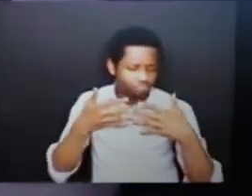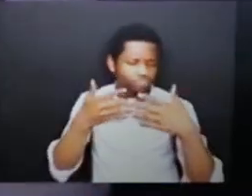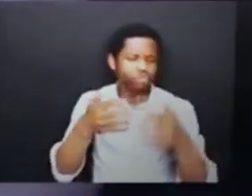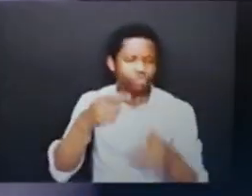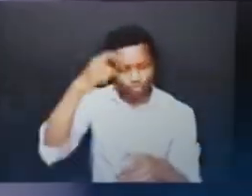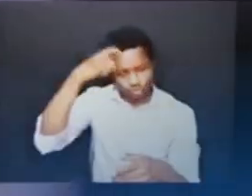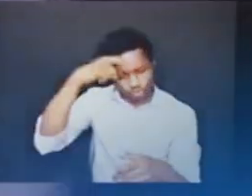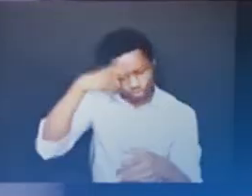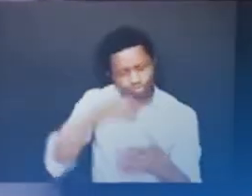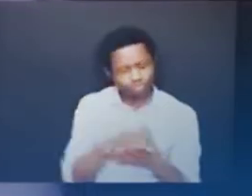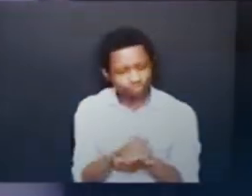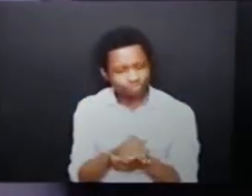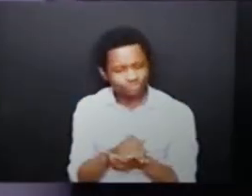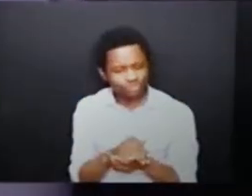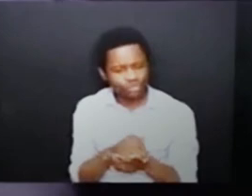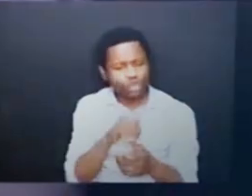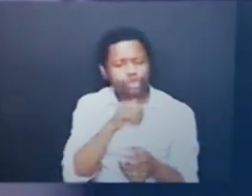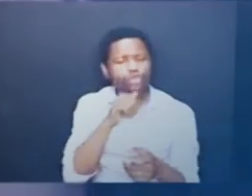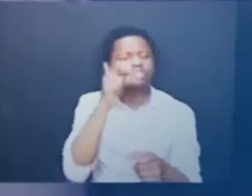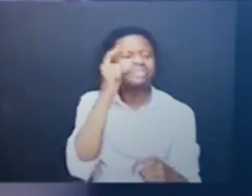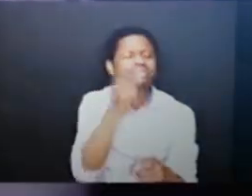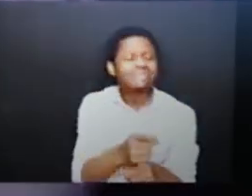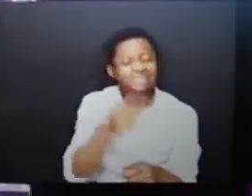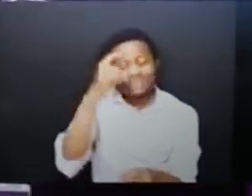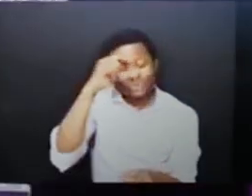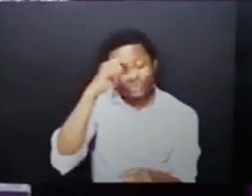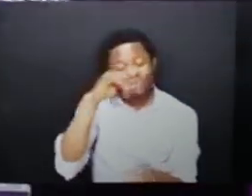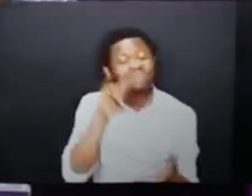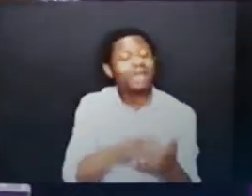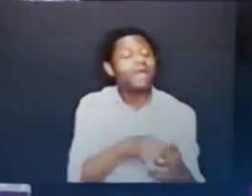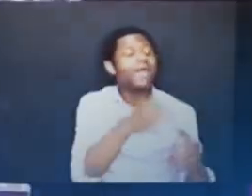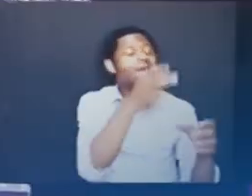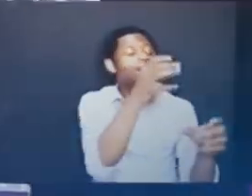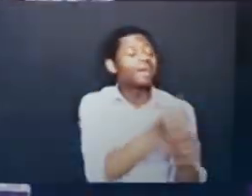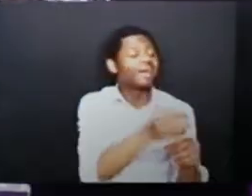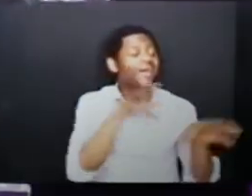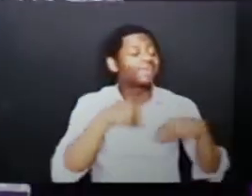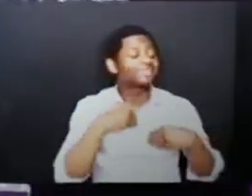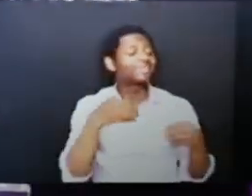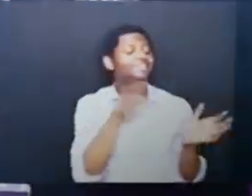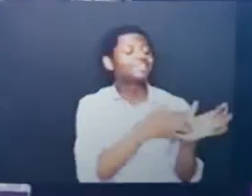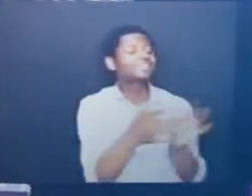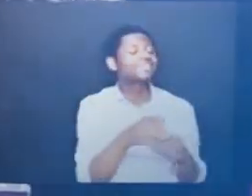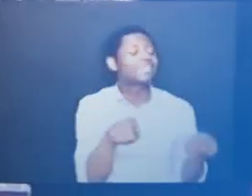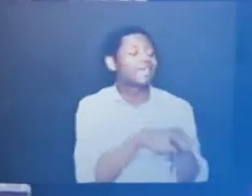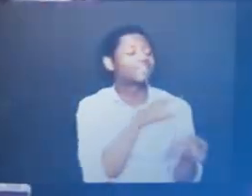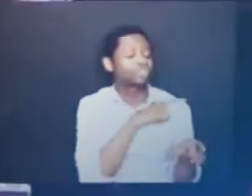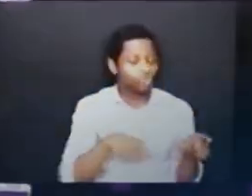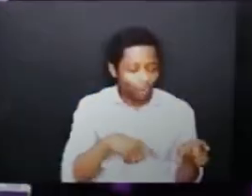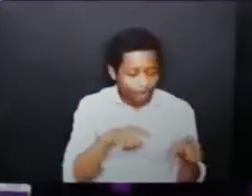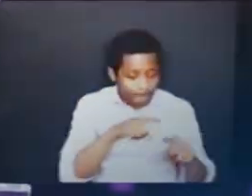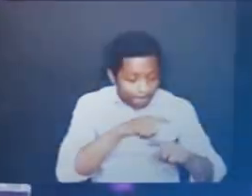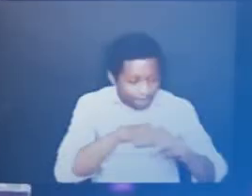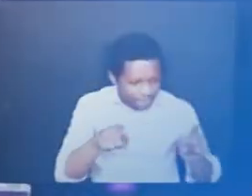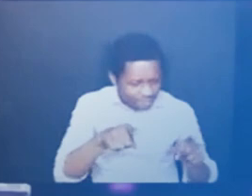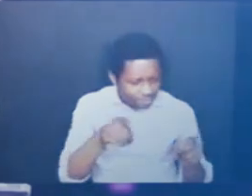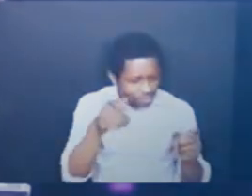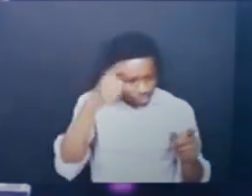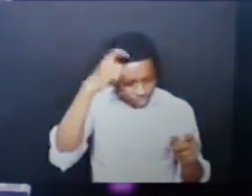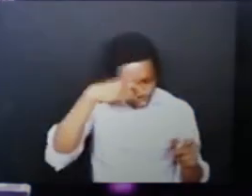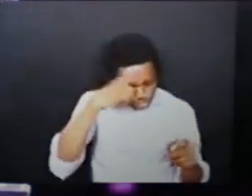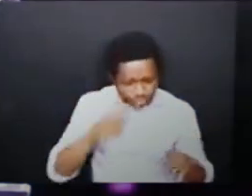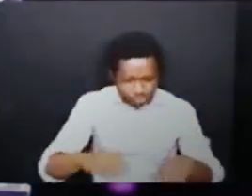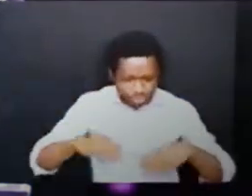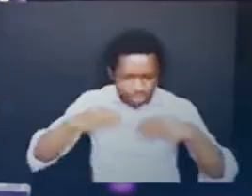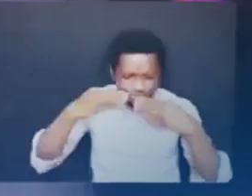Not just wisdom for you to accept Jesus as Lord, but wisdom that brings liberation and